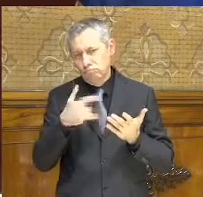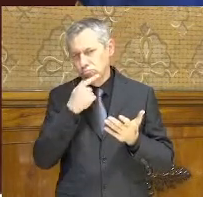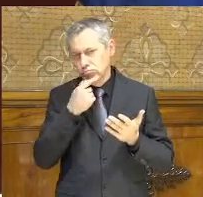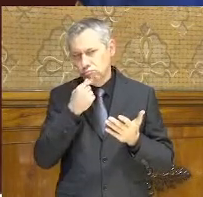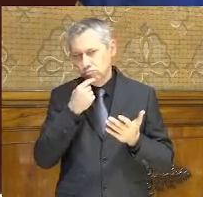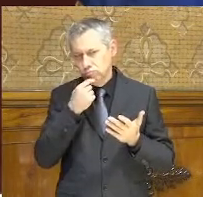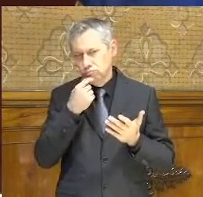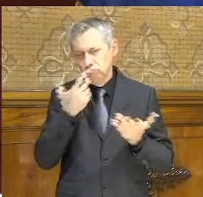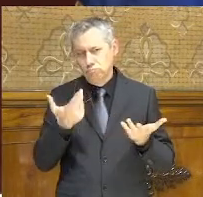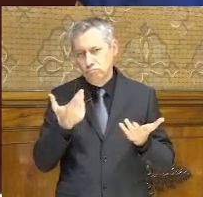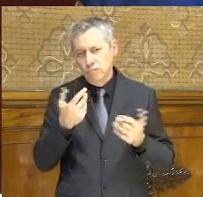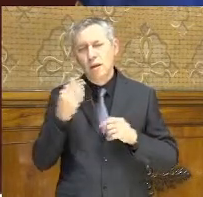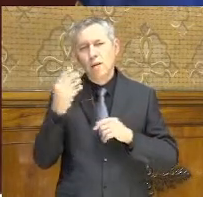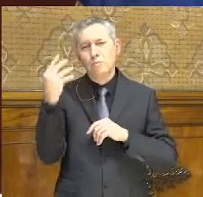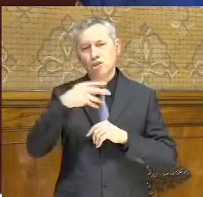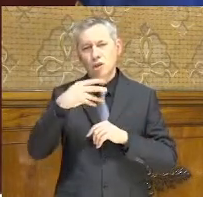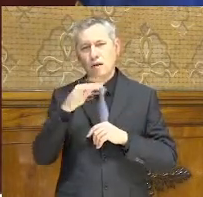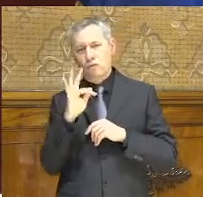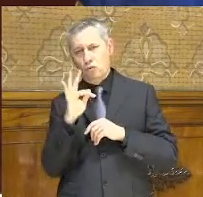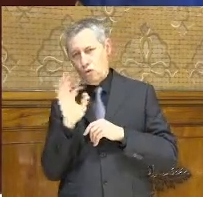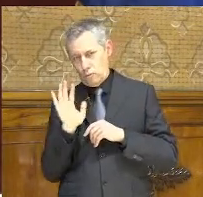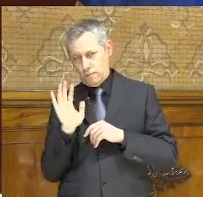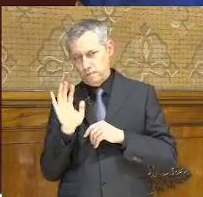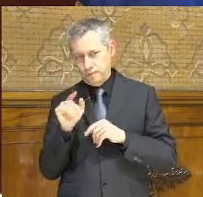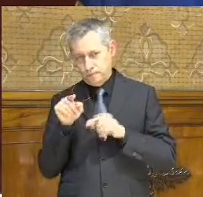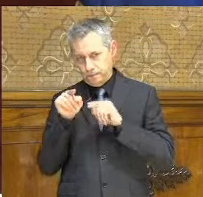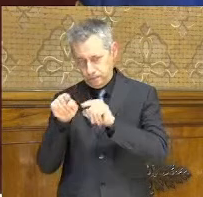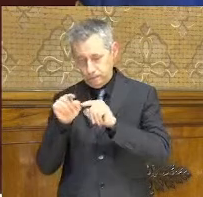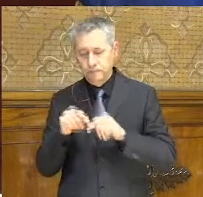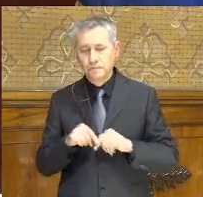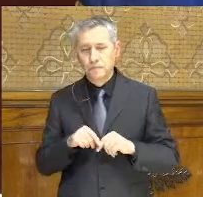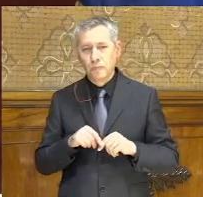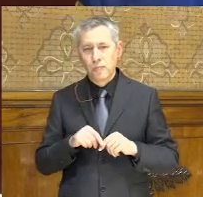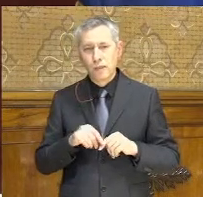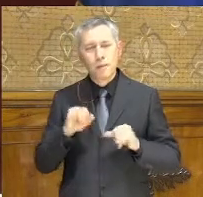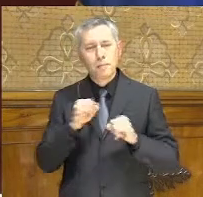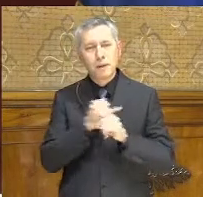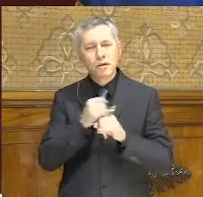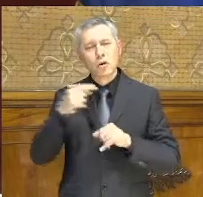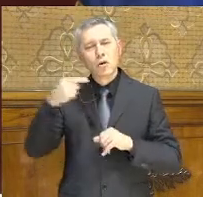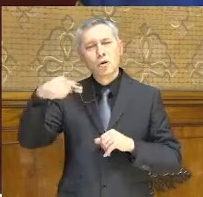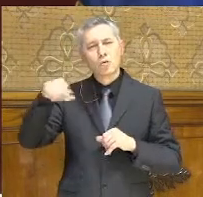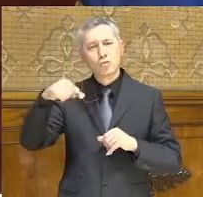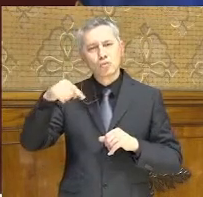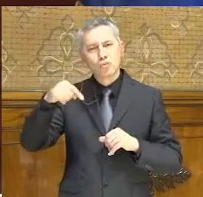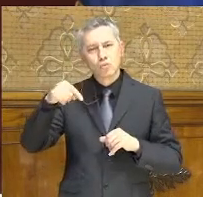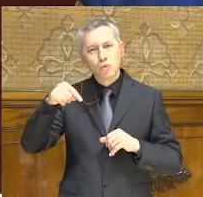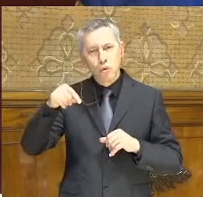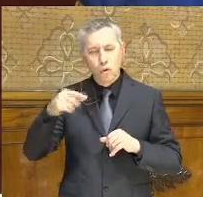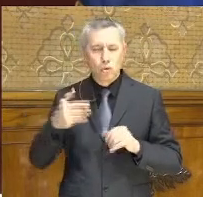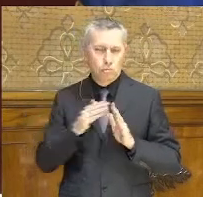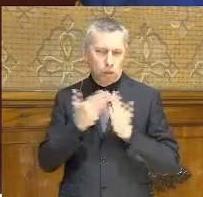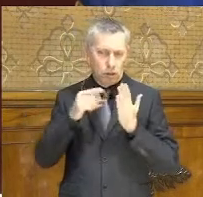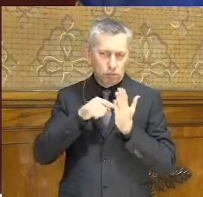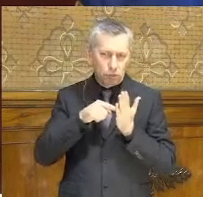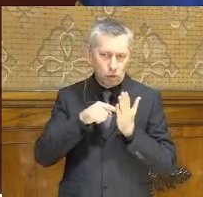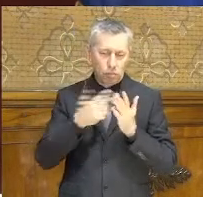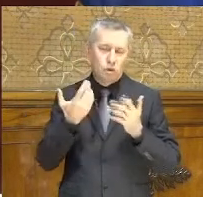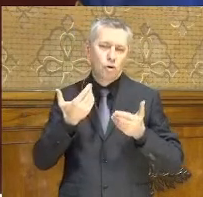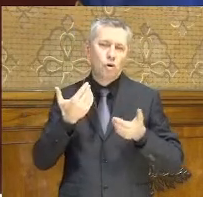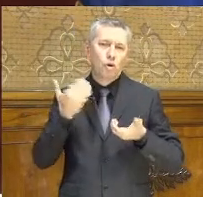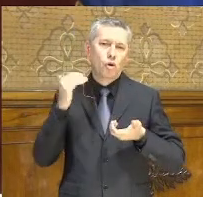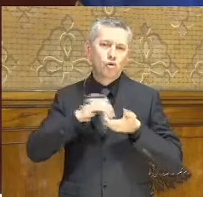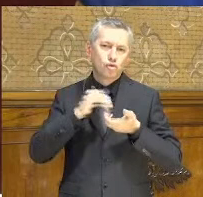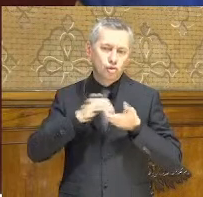Foucault's in his essay, Society Must Be Defended. Society Must Be Defended